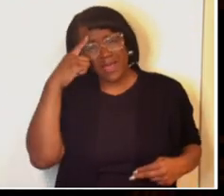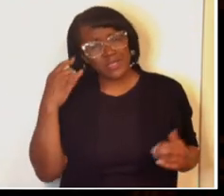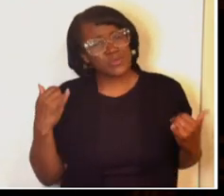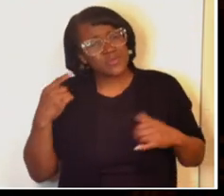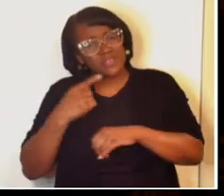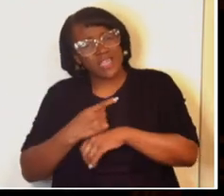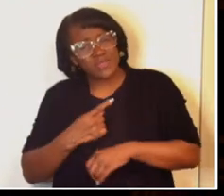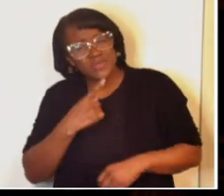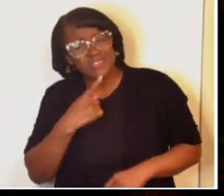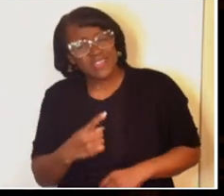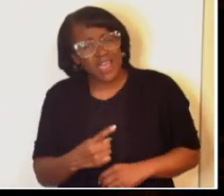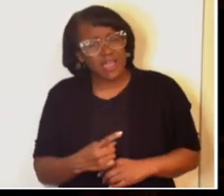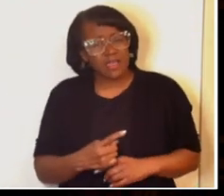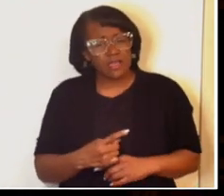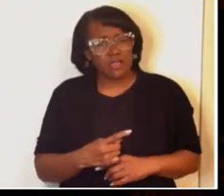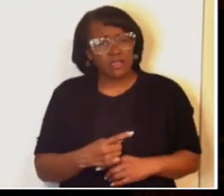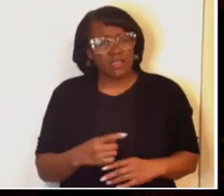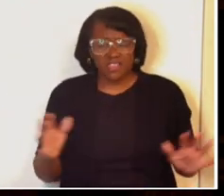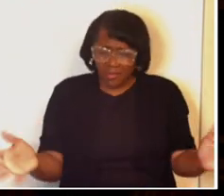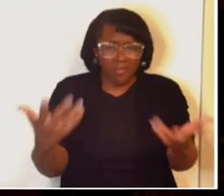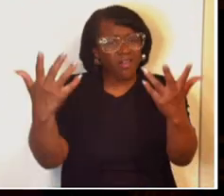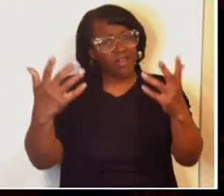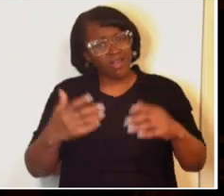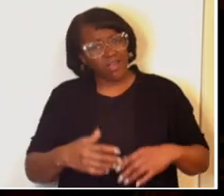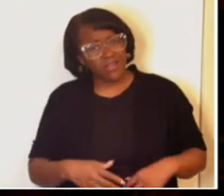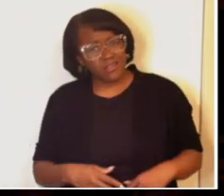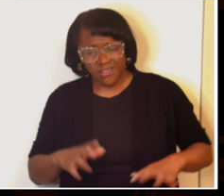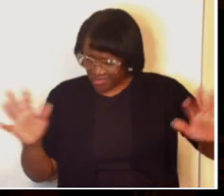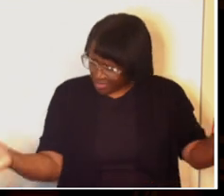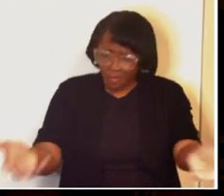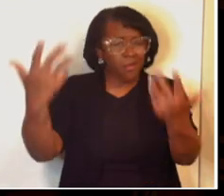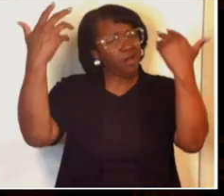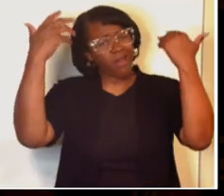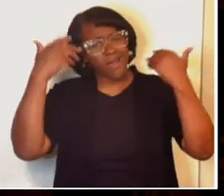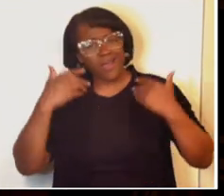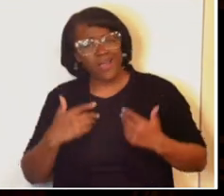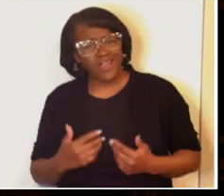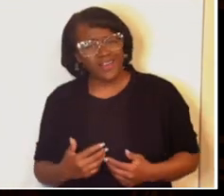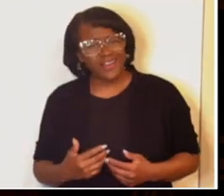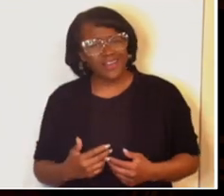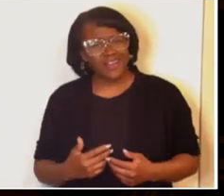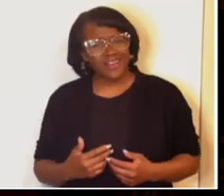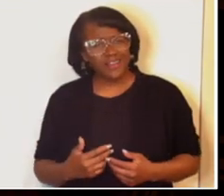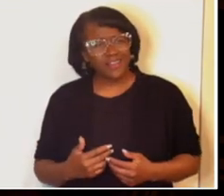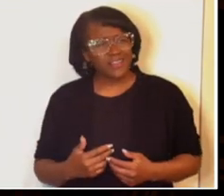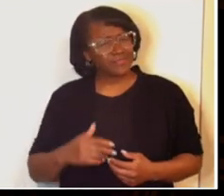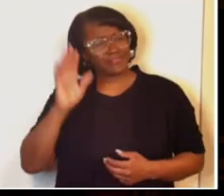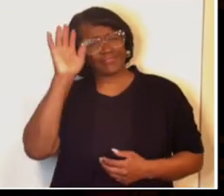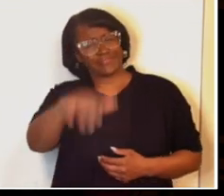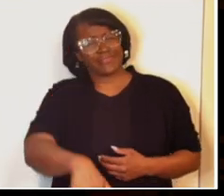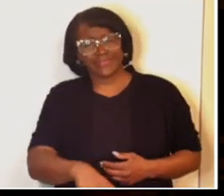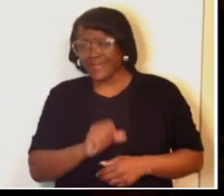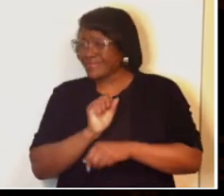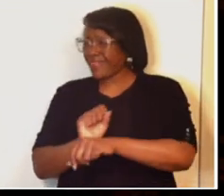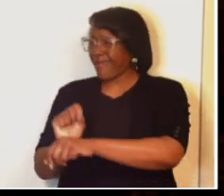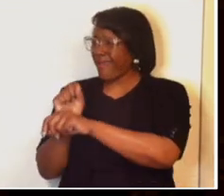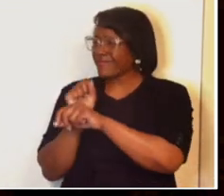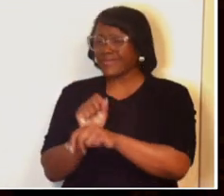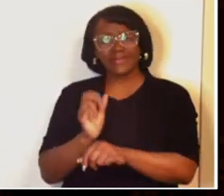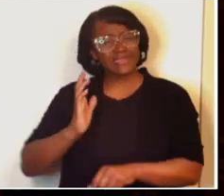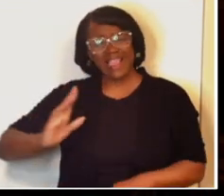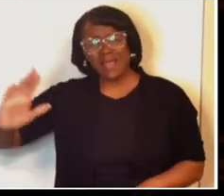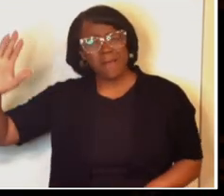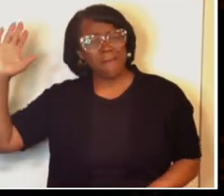up by your bootstraps. Forget about slavery. That happened a long time